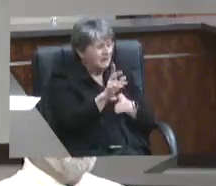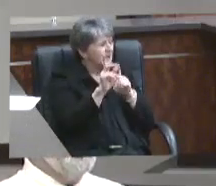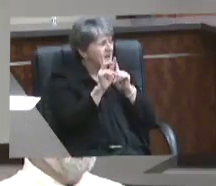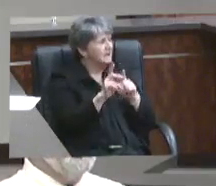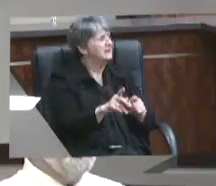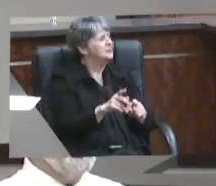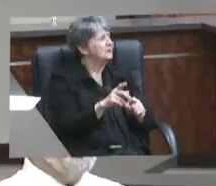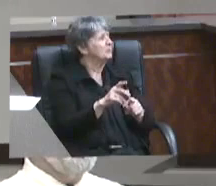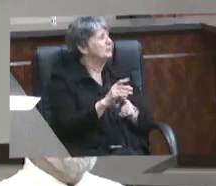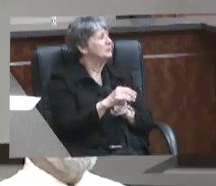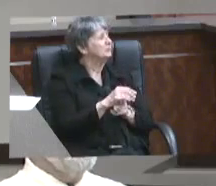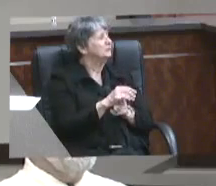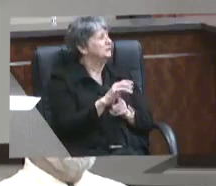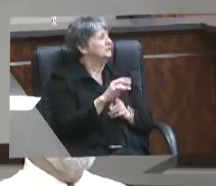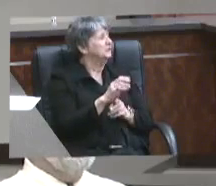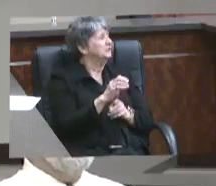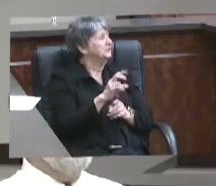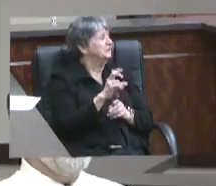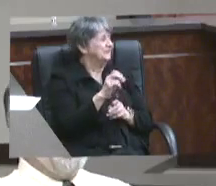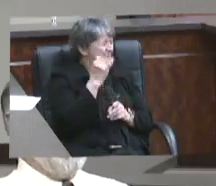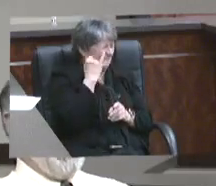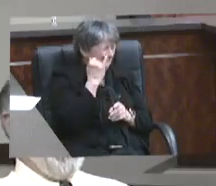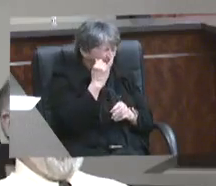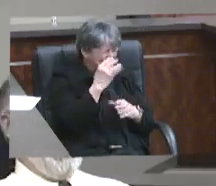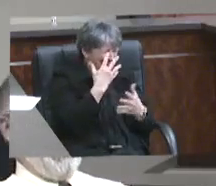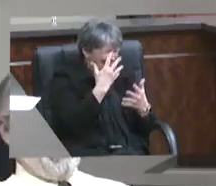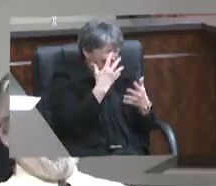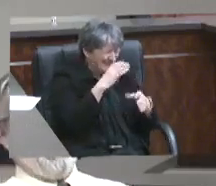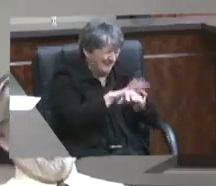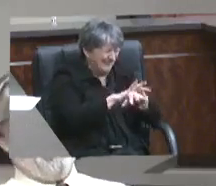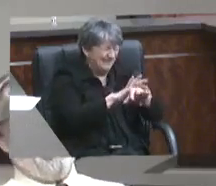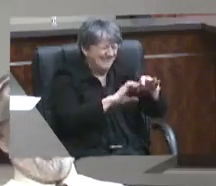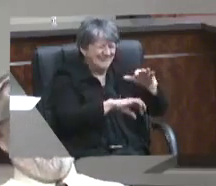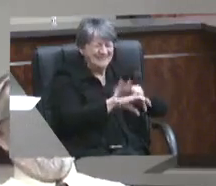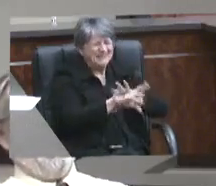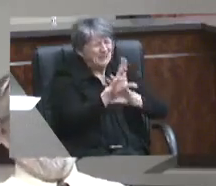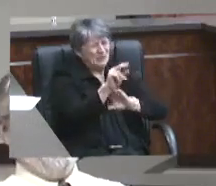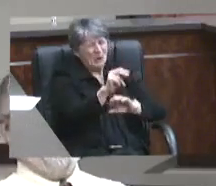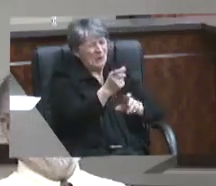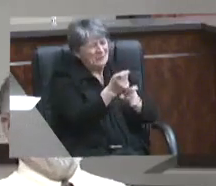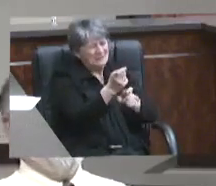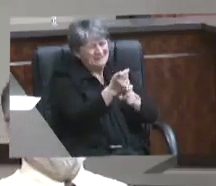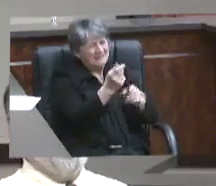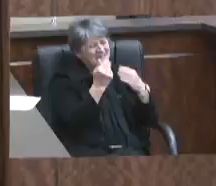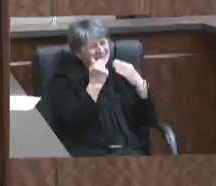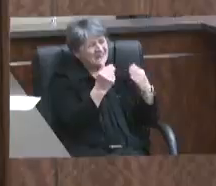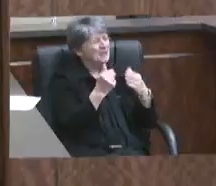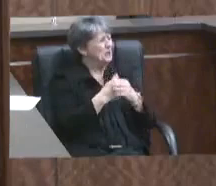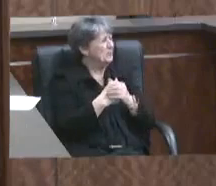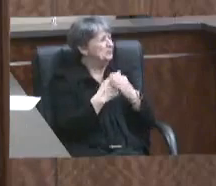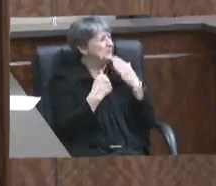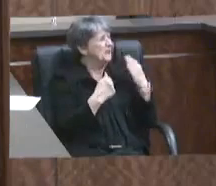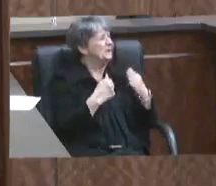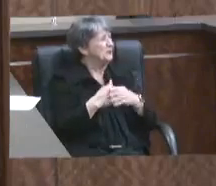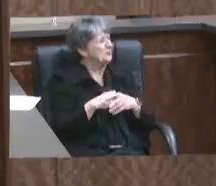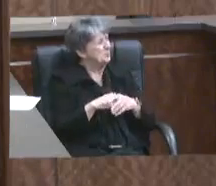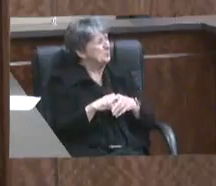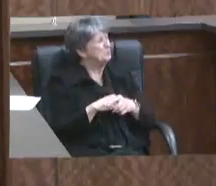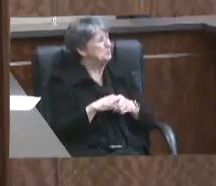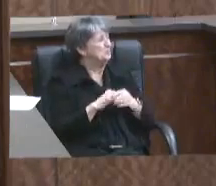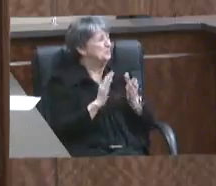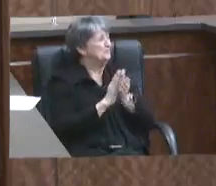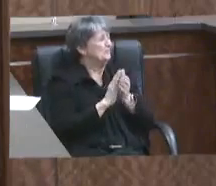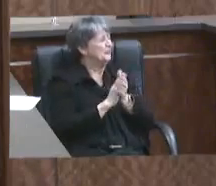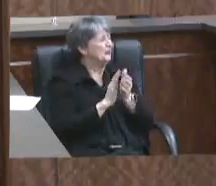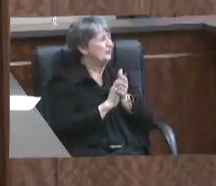Even when he got locked up, I'm just kidding. Thank you, Rich. We'll appreciate it, buddy. Thank you very much. Thanks. Pleasure serving